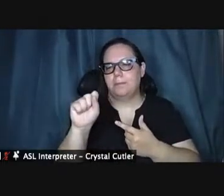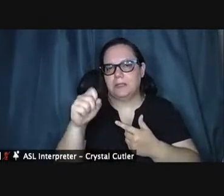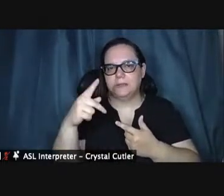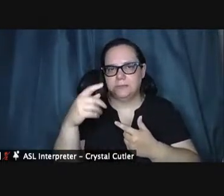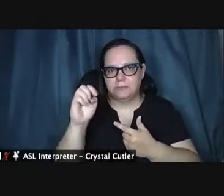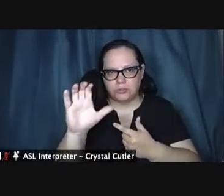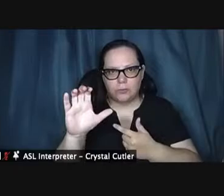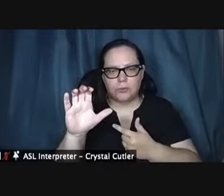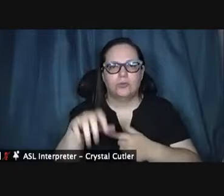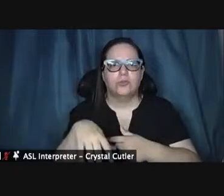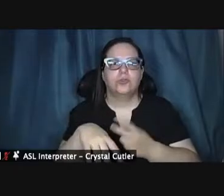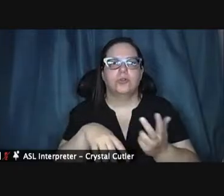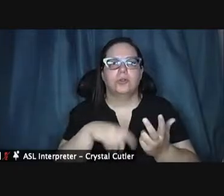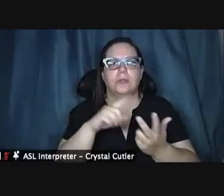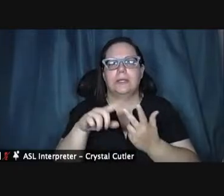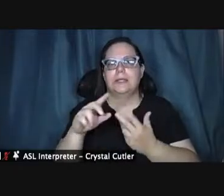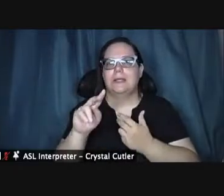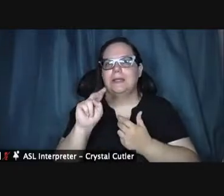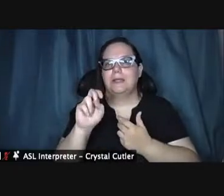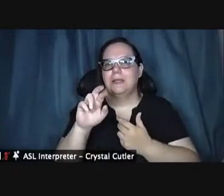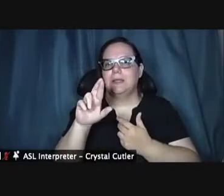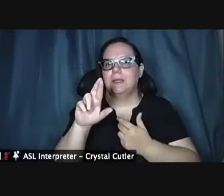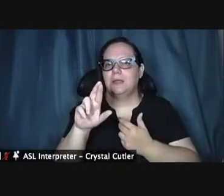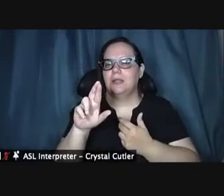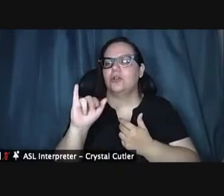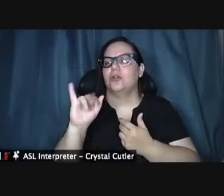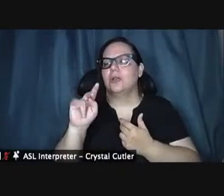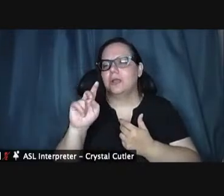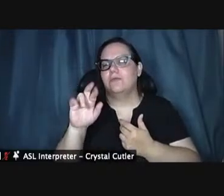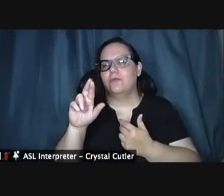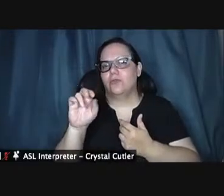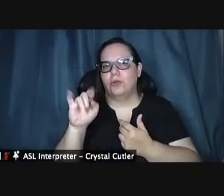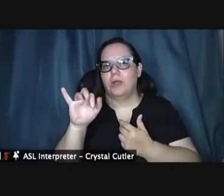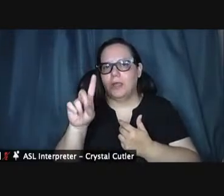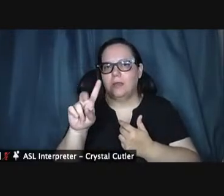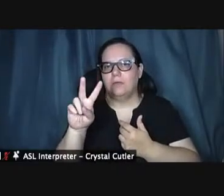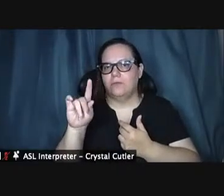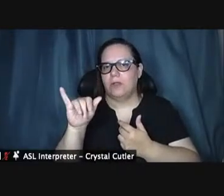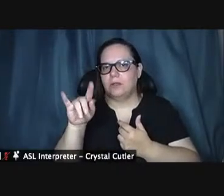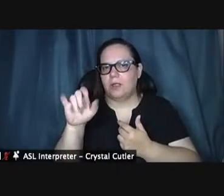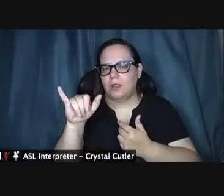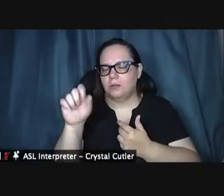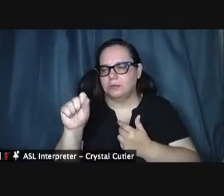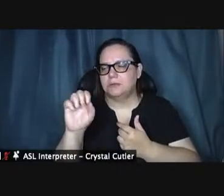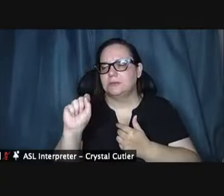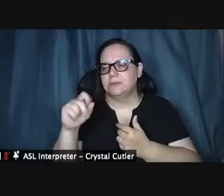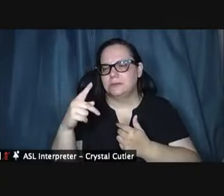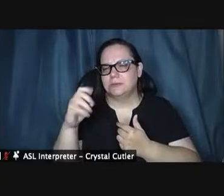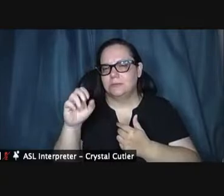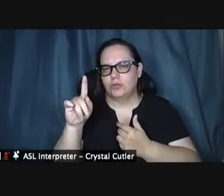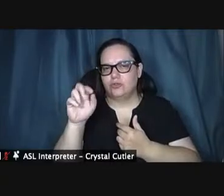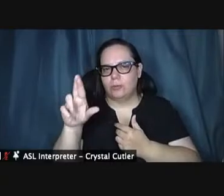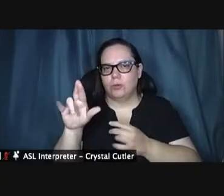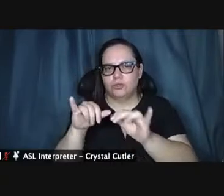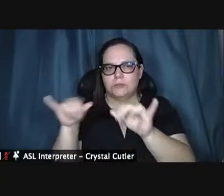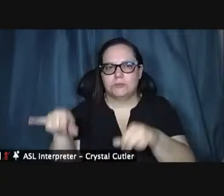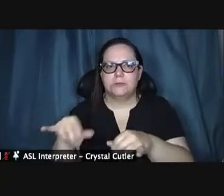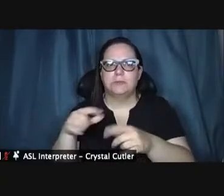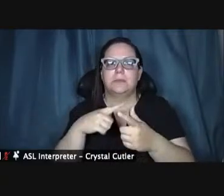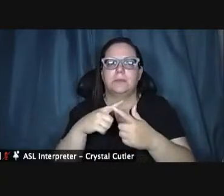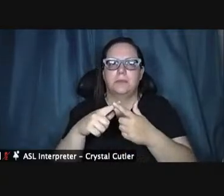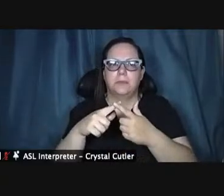volatile spectrometer system, and then the Trident drill. And this table captures some of the key observations each of these instruments